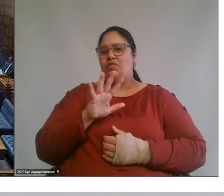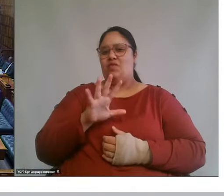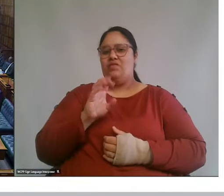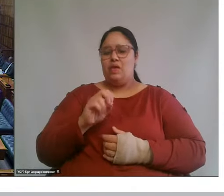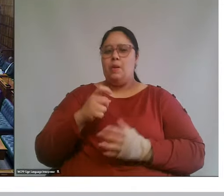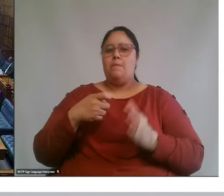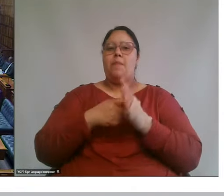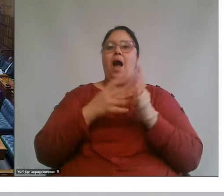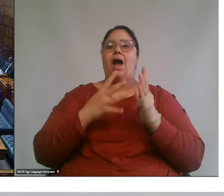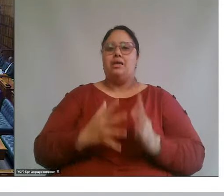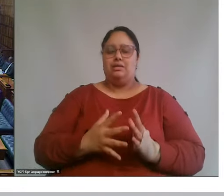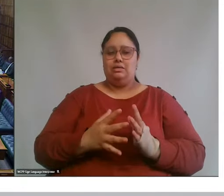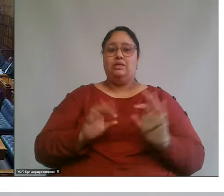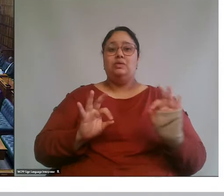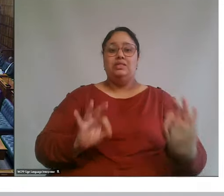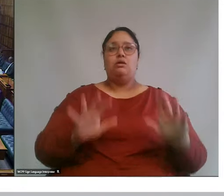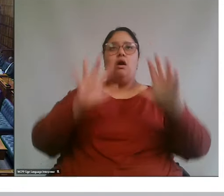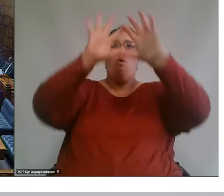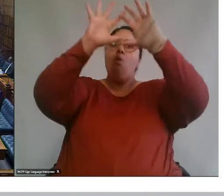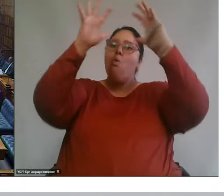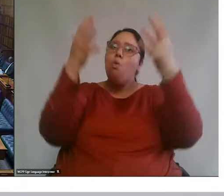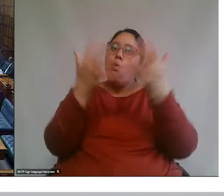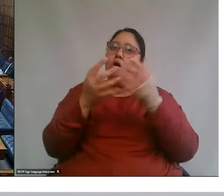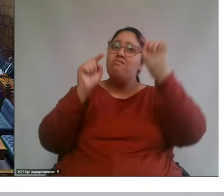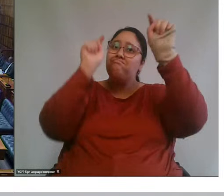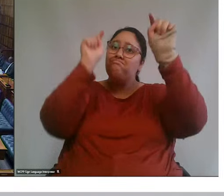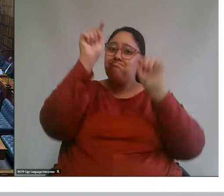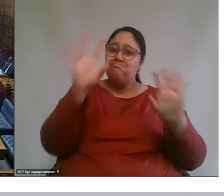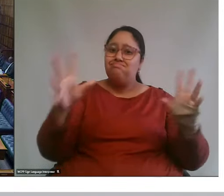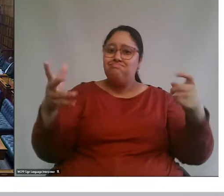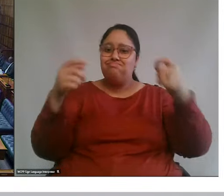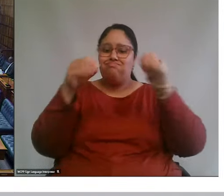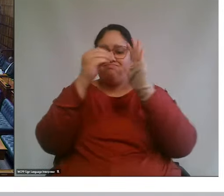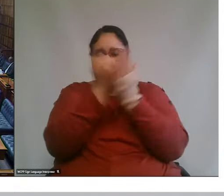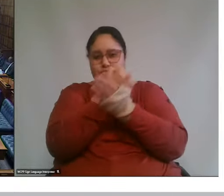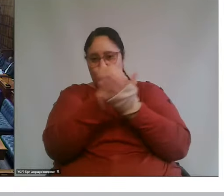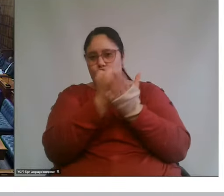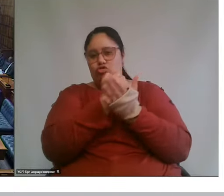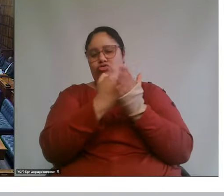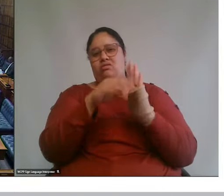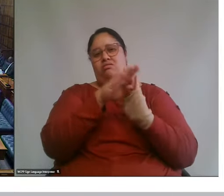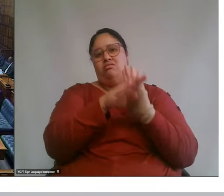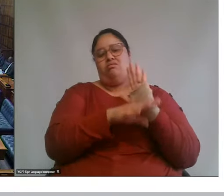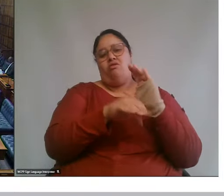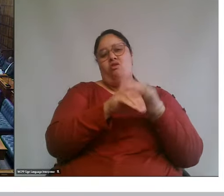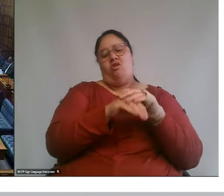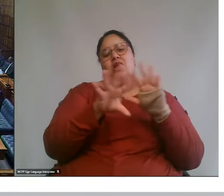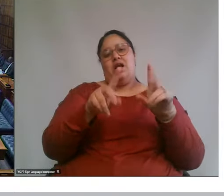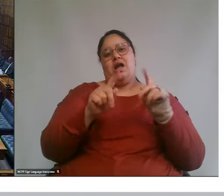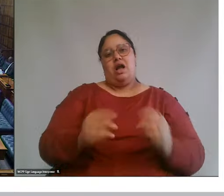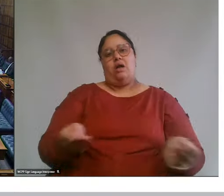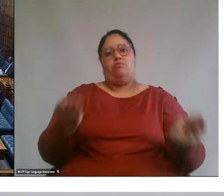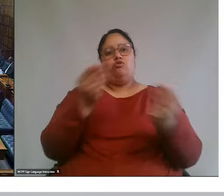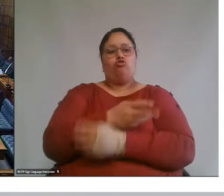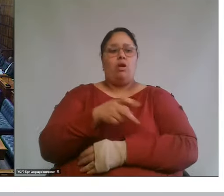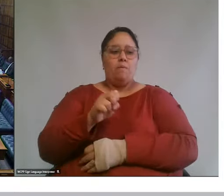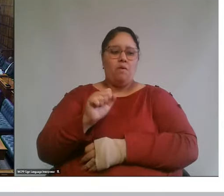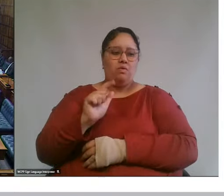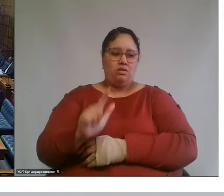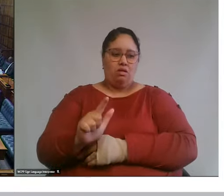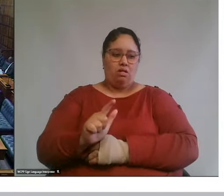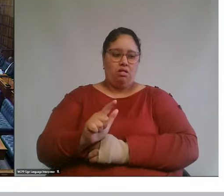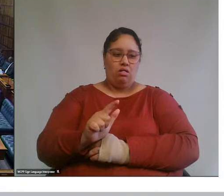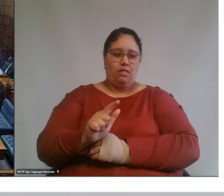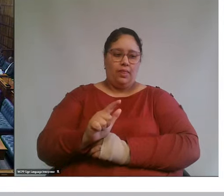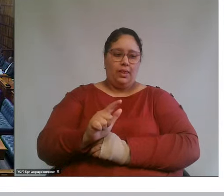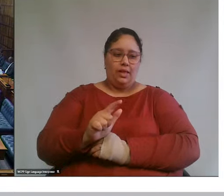buyers and these are Global buyers that are registered on the cape trade portal at the moment um